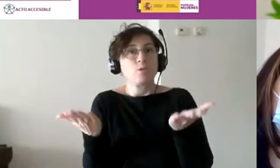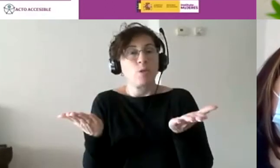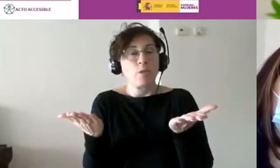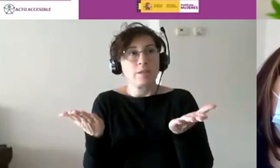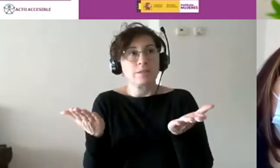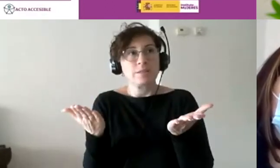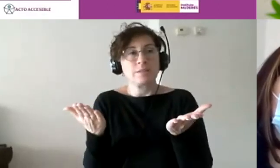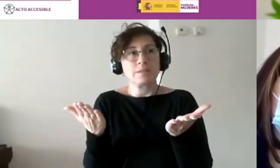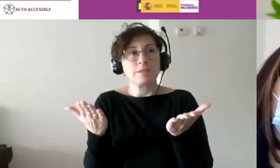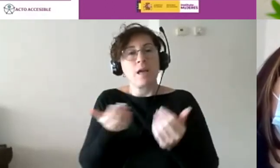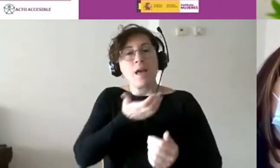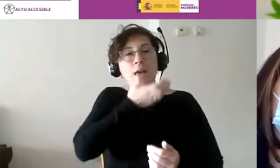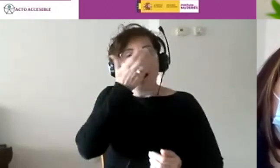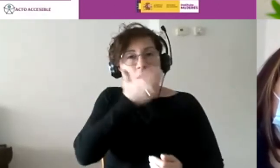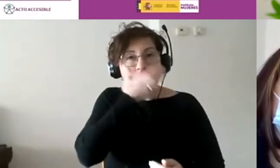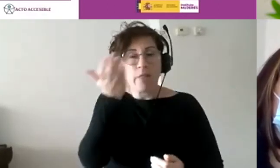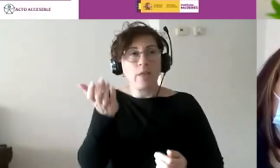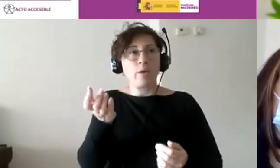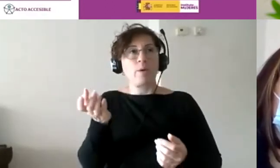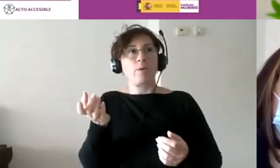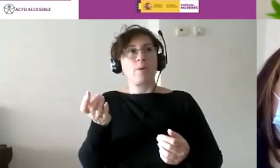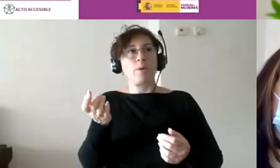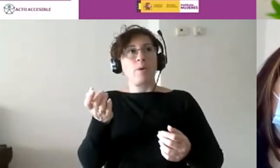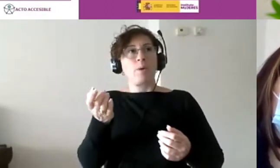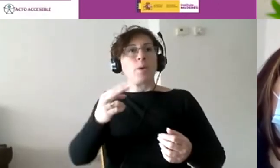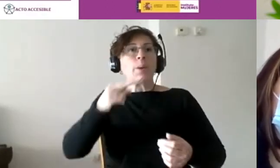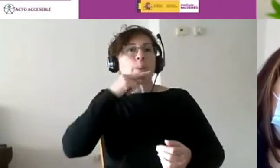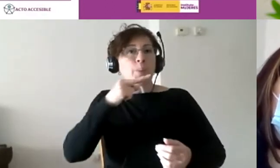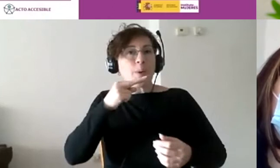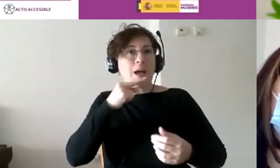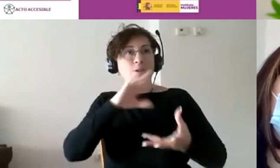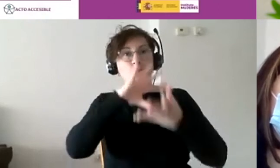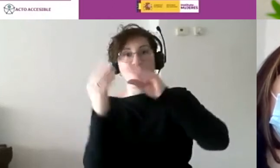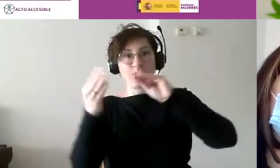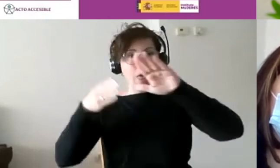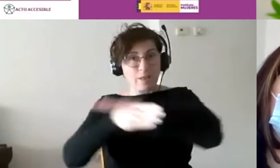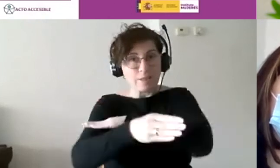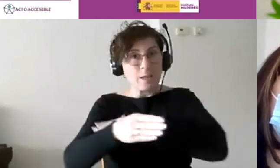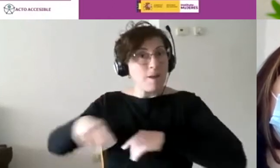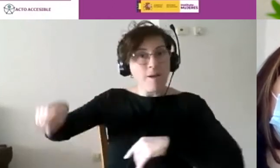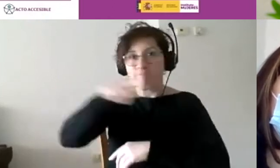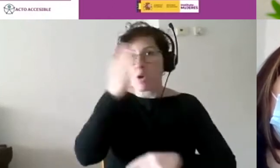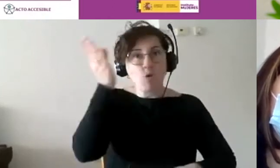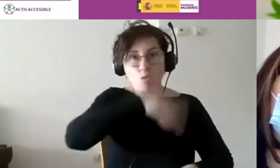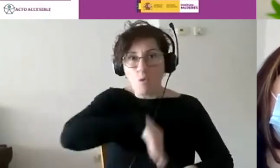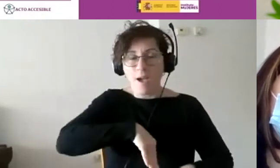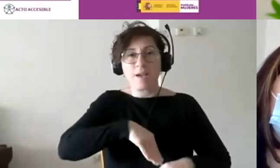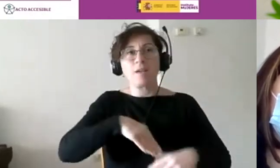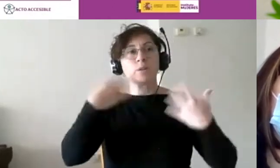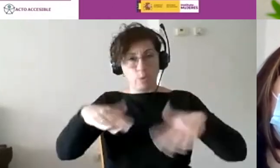bathrooms accessible for them, so they experience great needs there, and they are in quite very